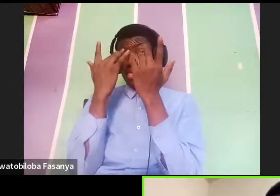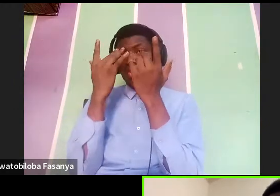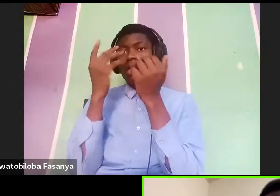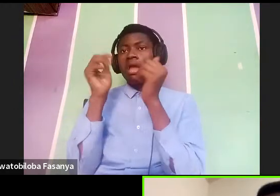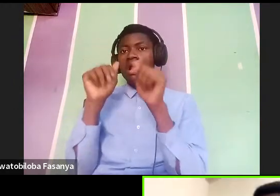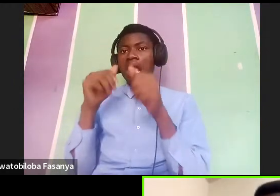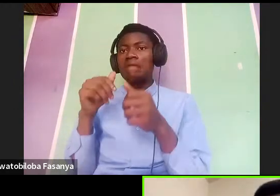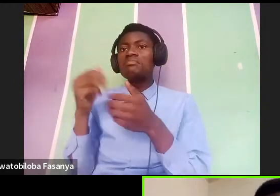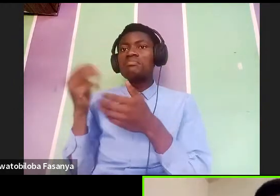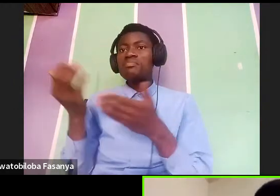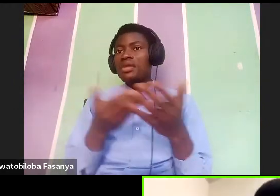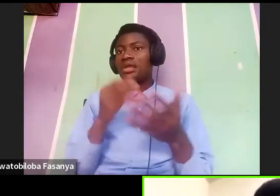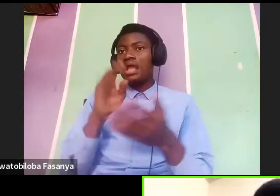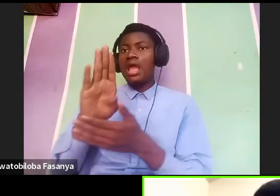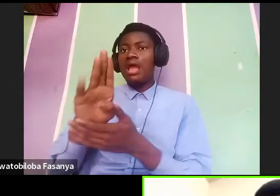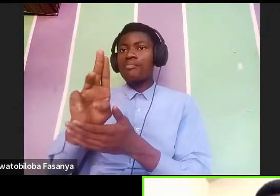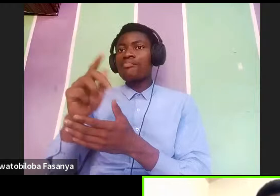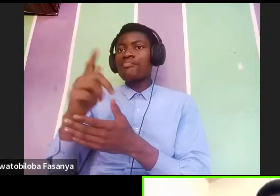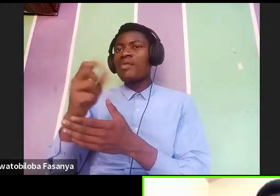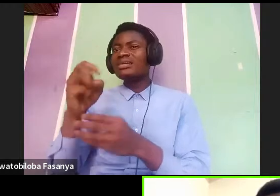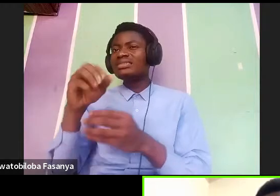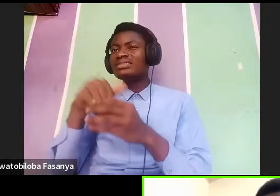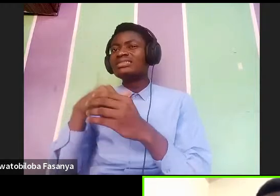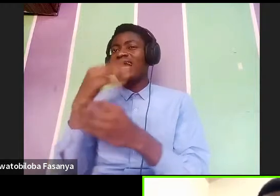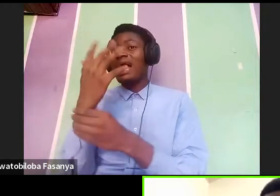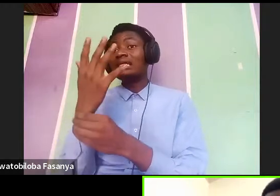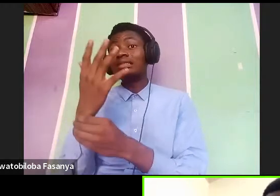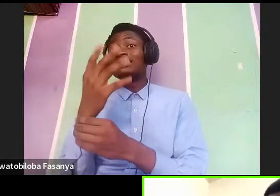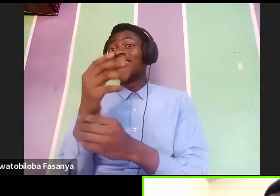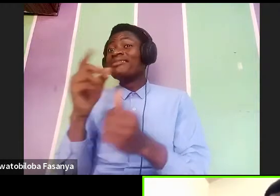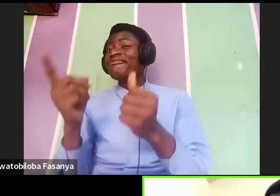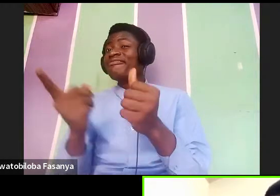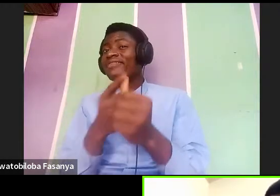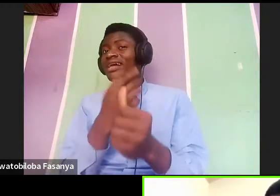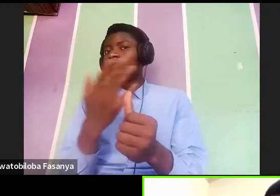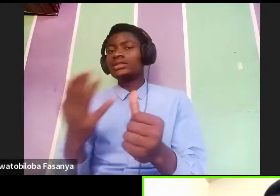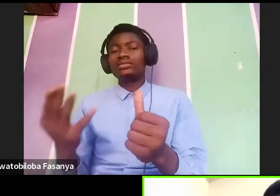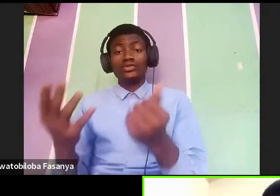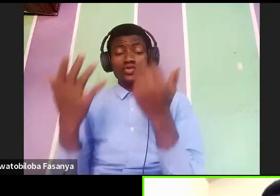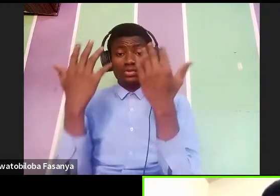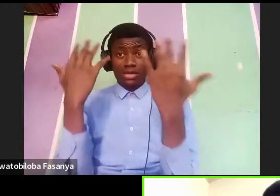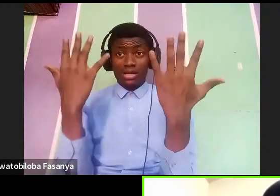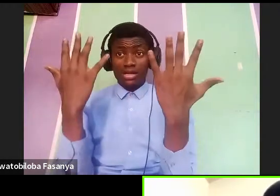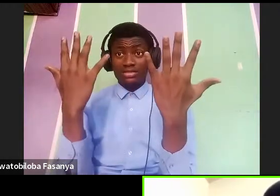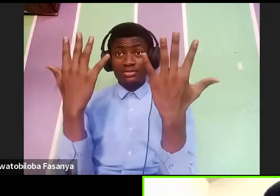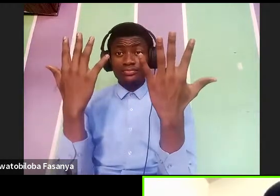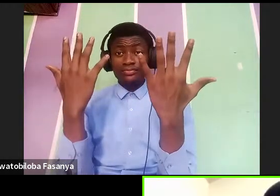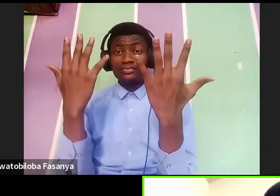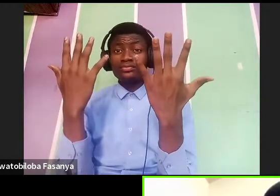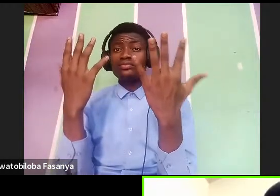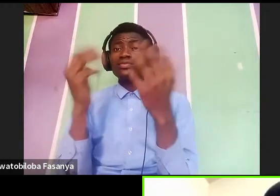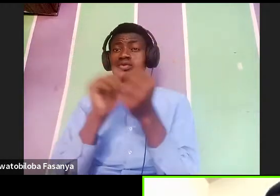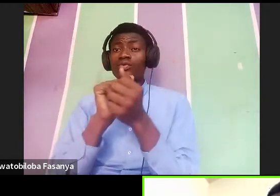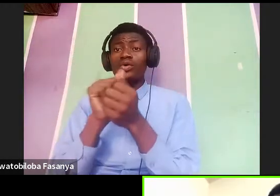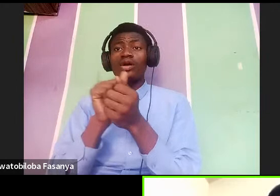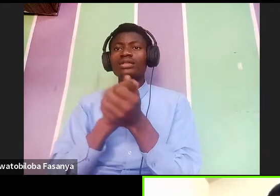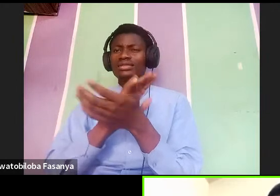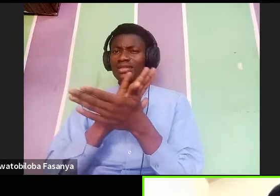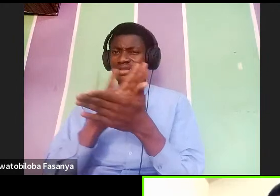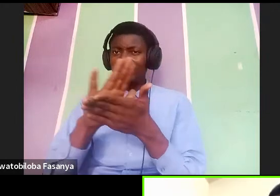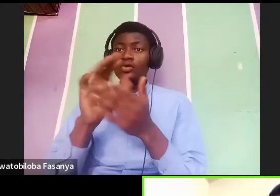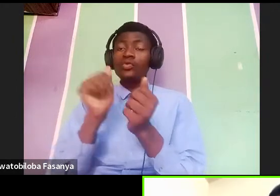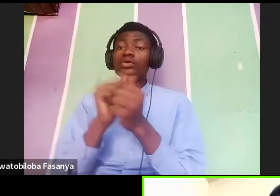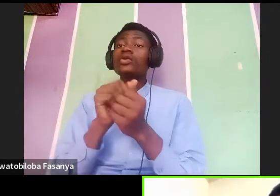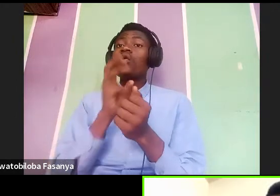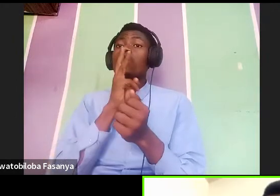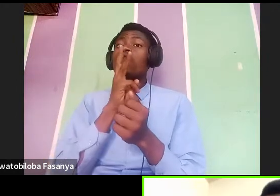the first thing is, I'd say wash hands, but more of, washing the eyes with clean water. And rubbing the